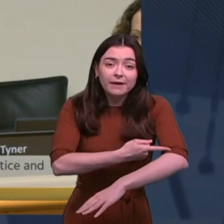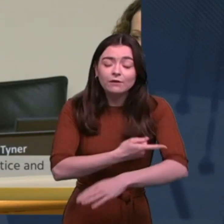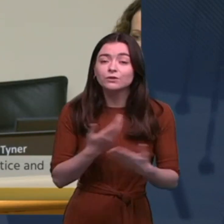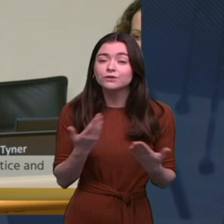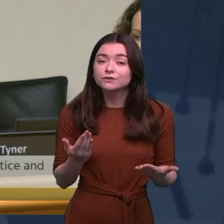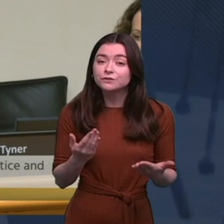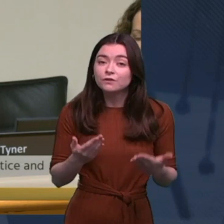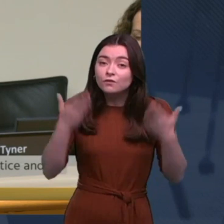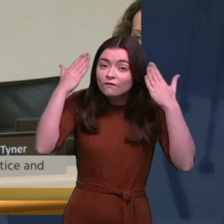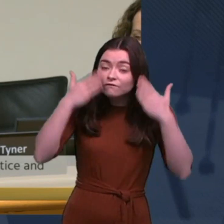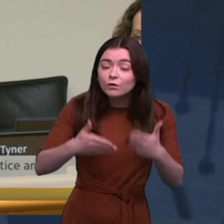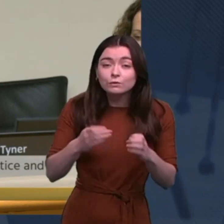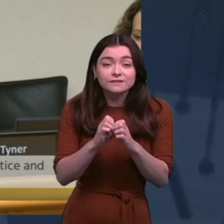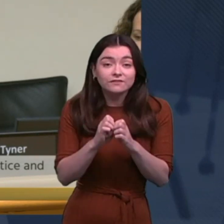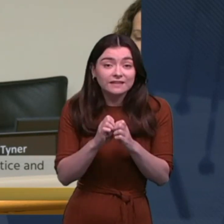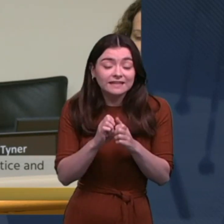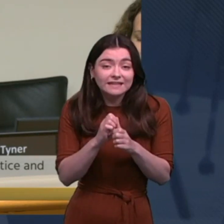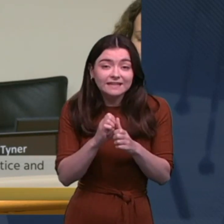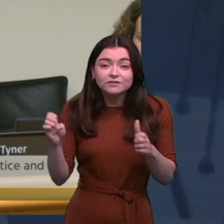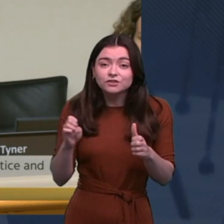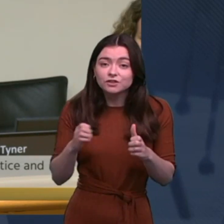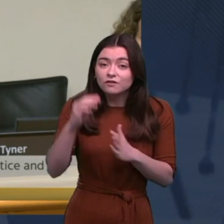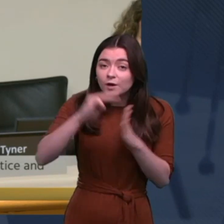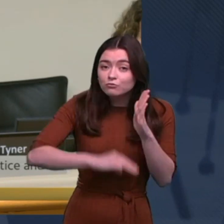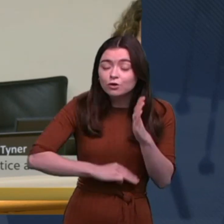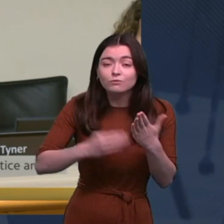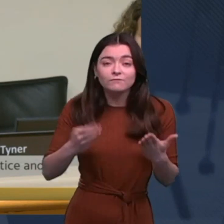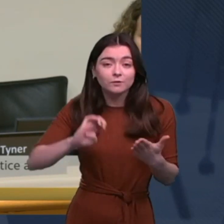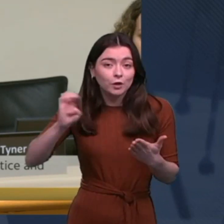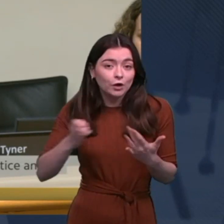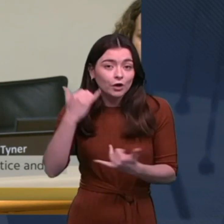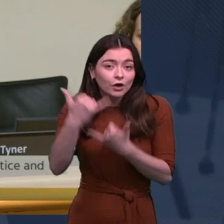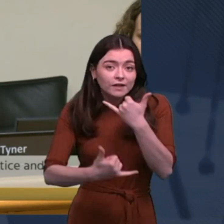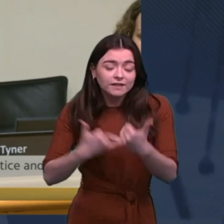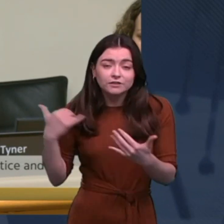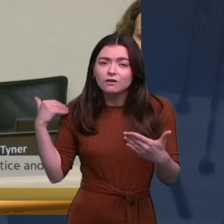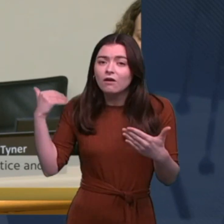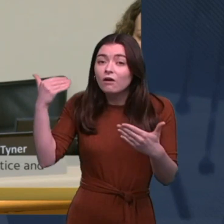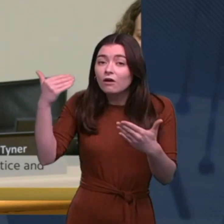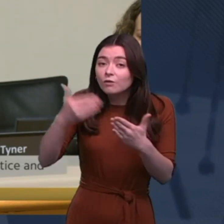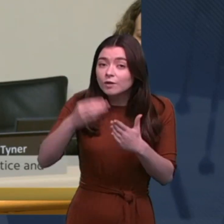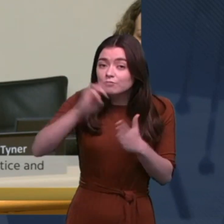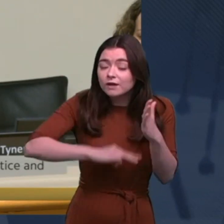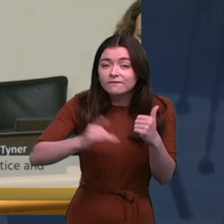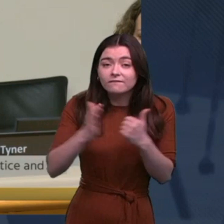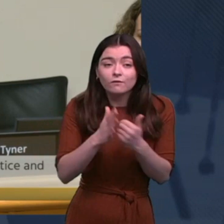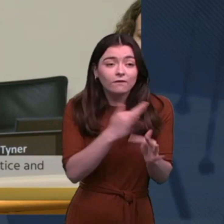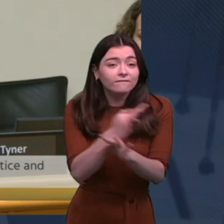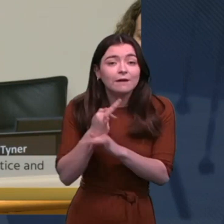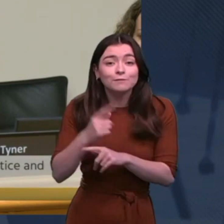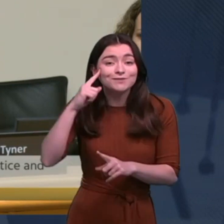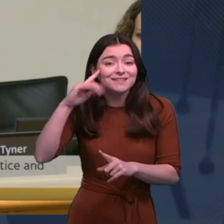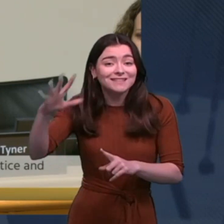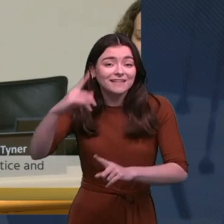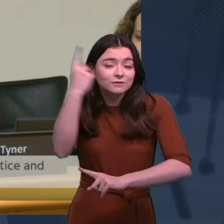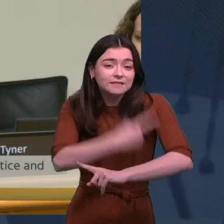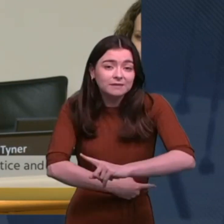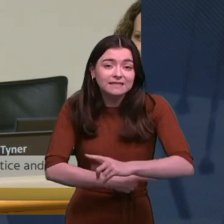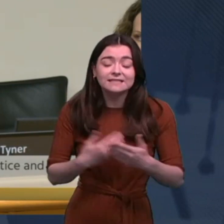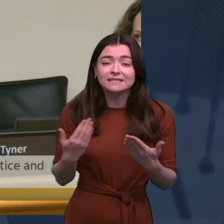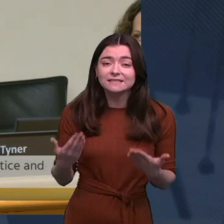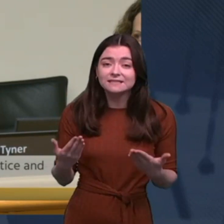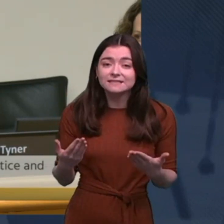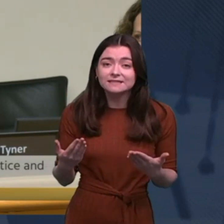The focus of each of our programmes, from the early years right through to the programme for families affected by intellectual disability, our Parenting